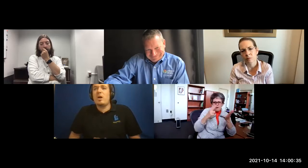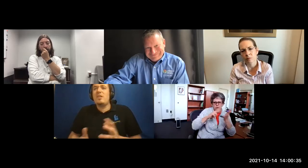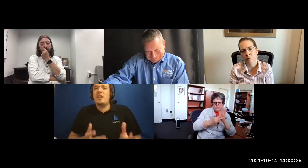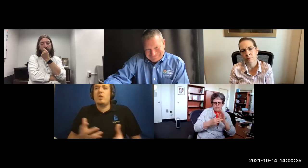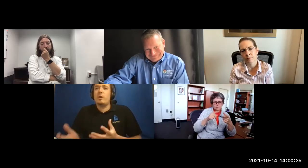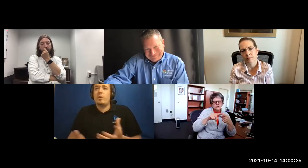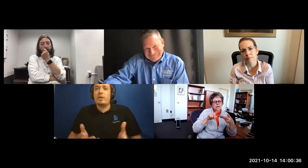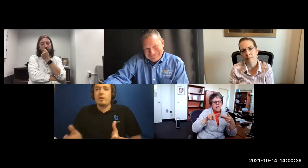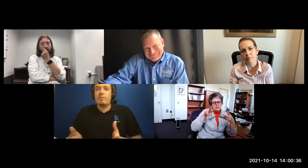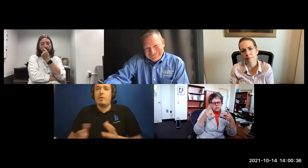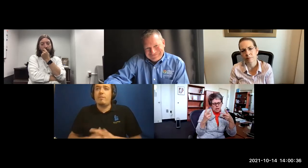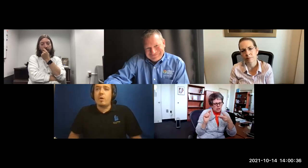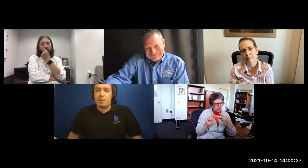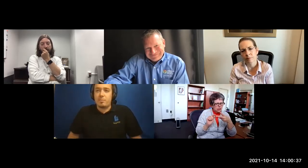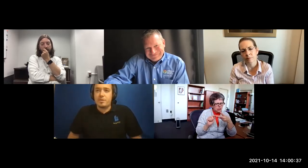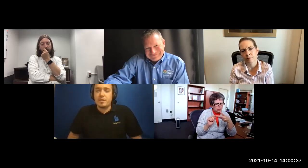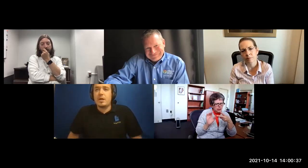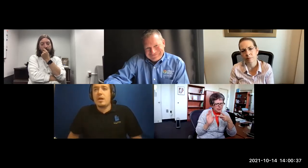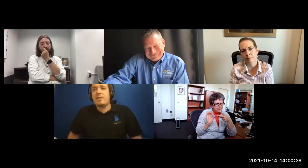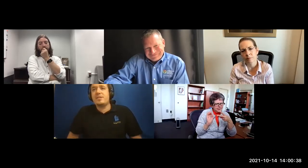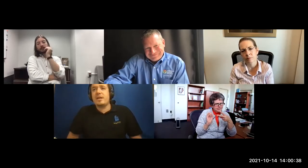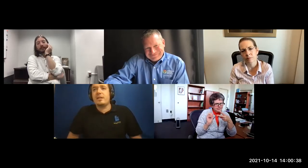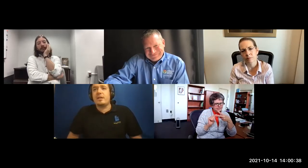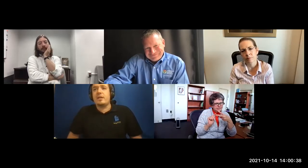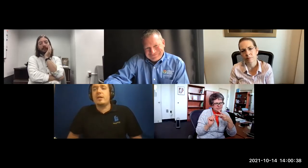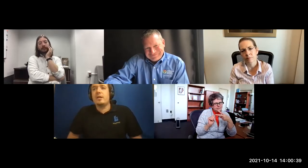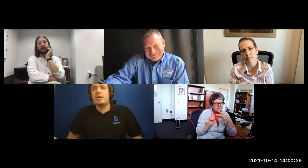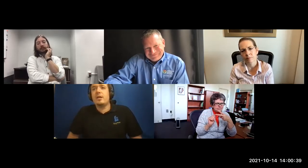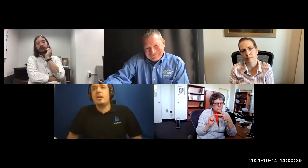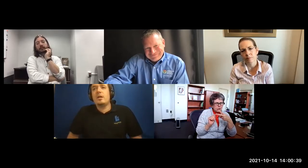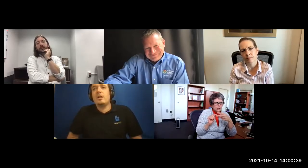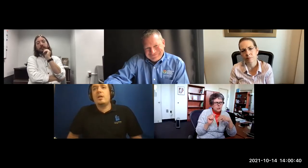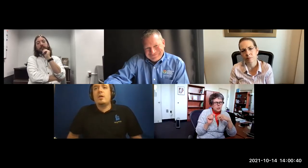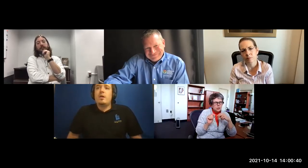so just what kind of data are we really looking for and for what purpose? And then secondly,